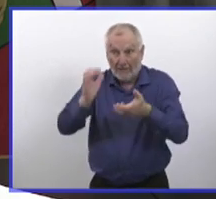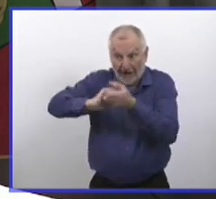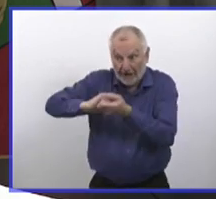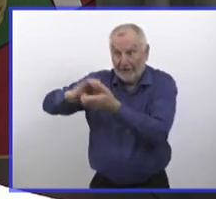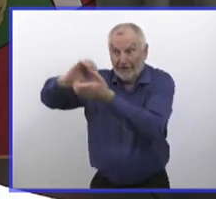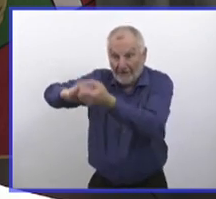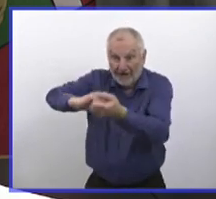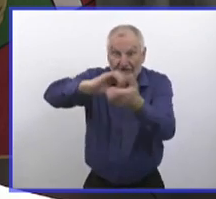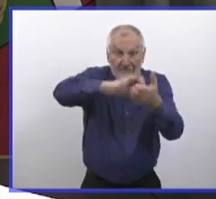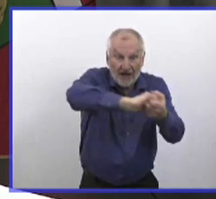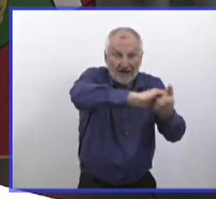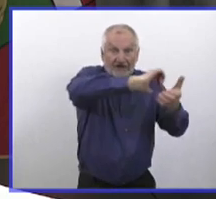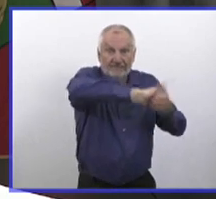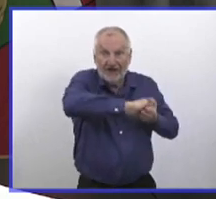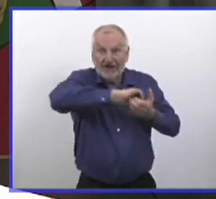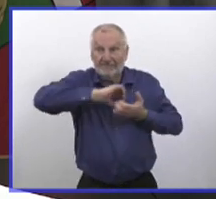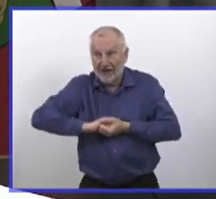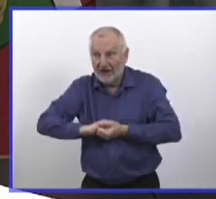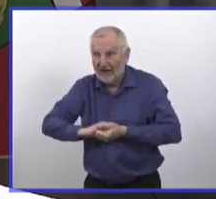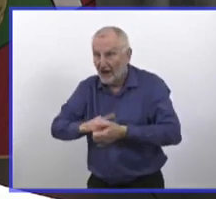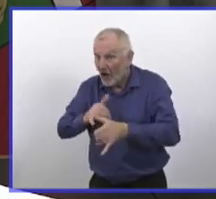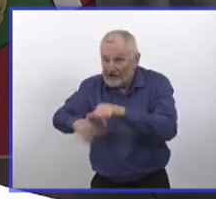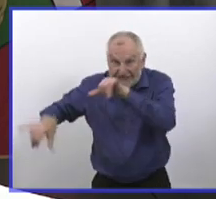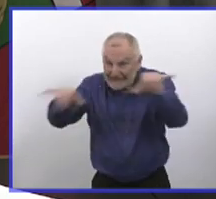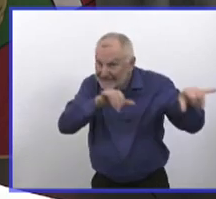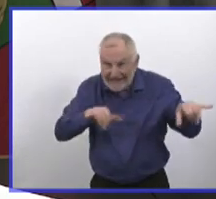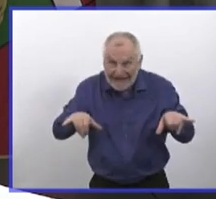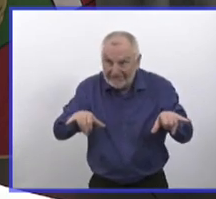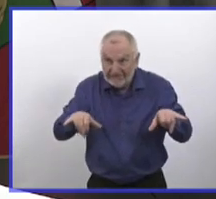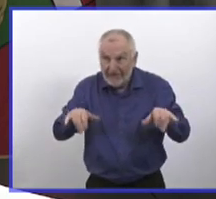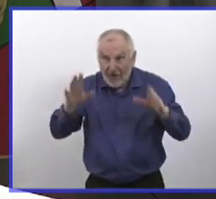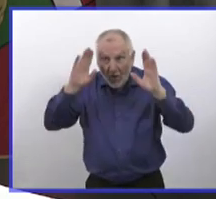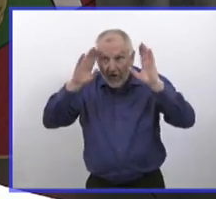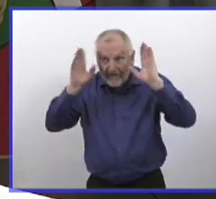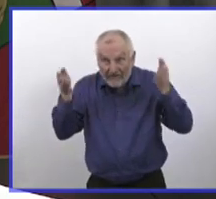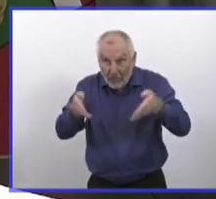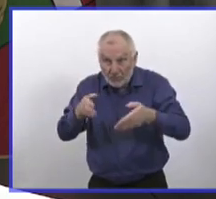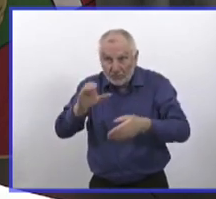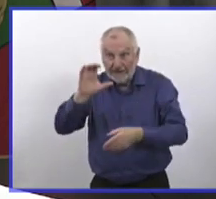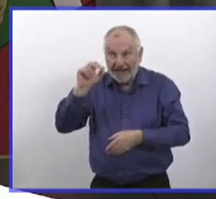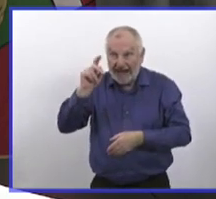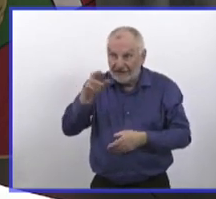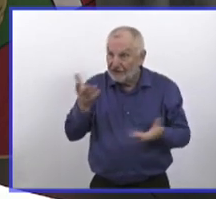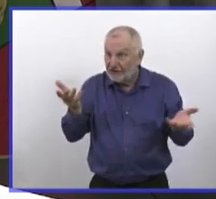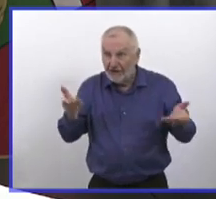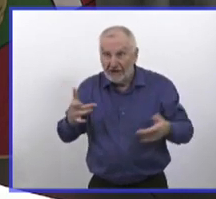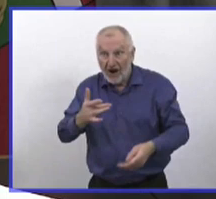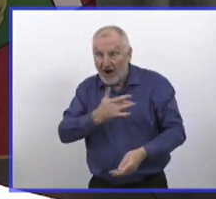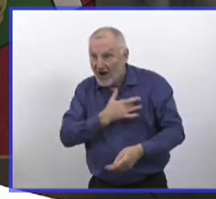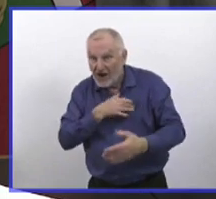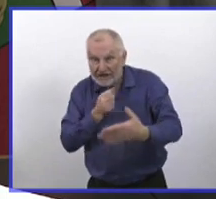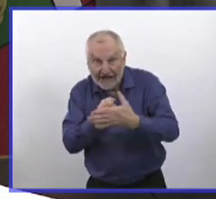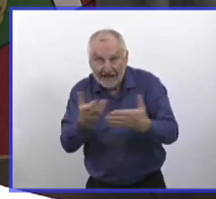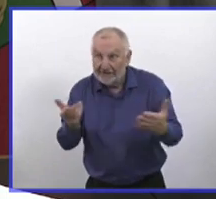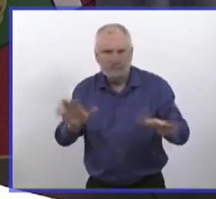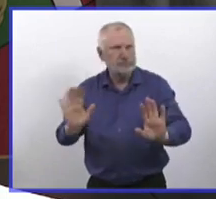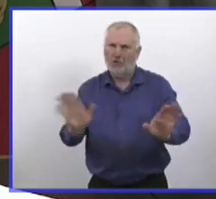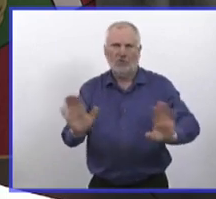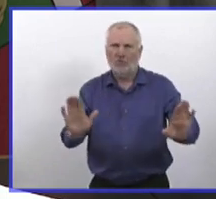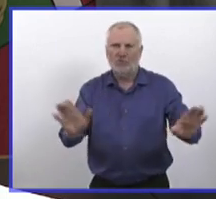throughout Manitoba with a variety of geographies, a variety of patient populations, a variety of healthcare